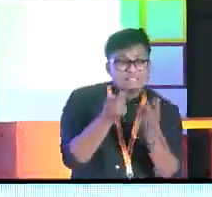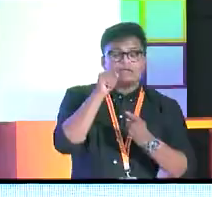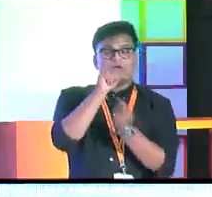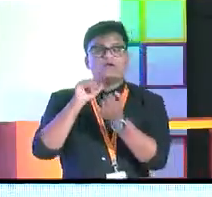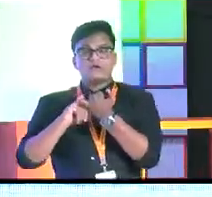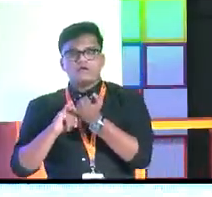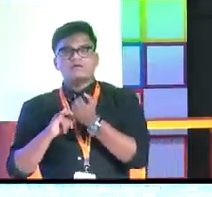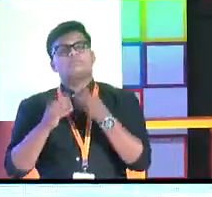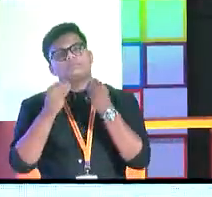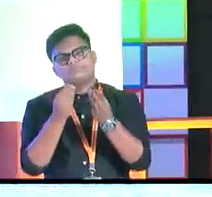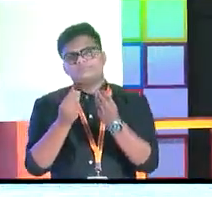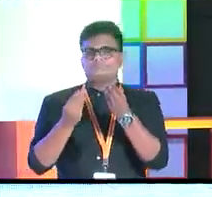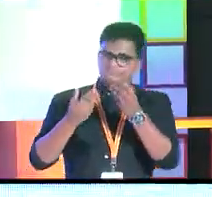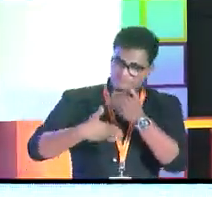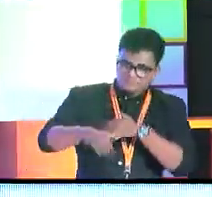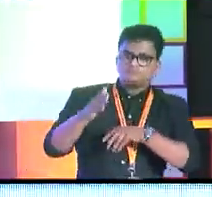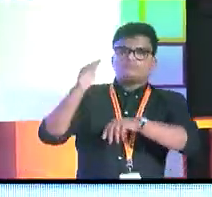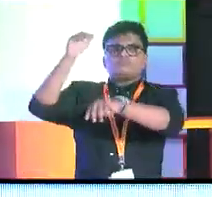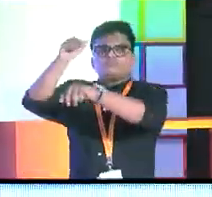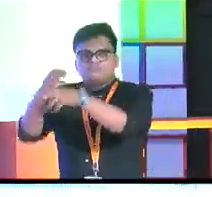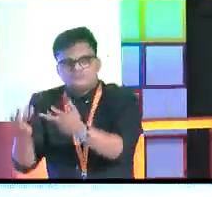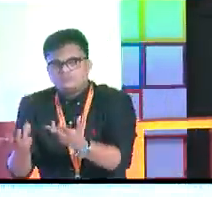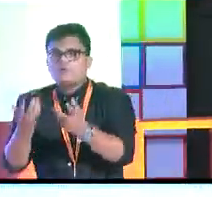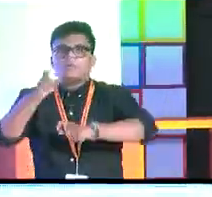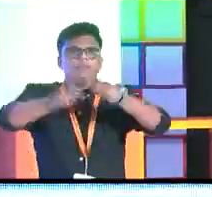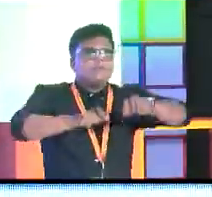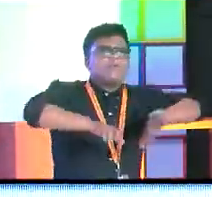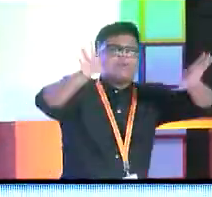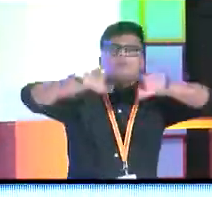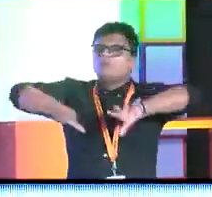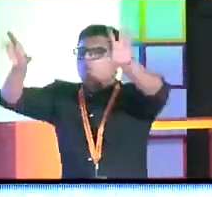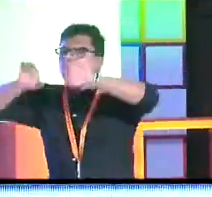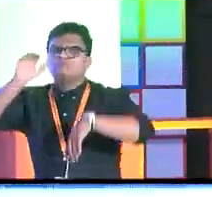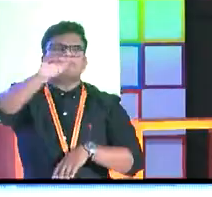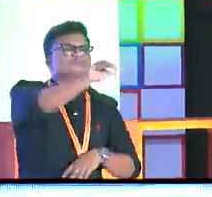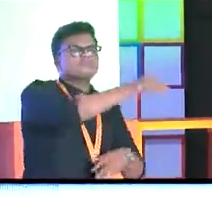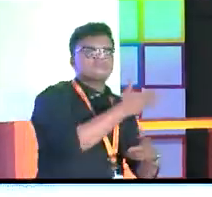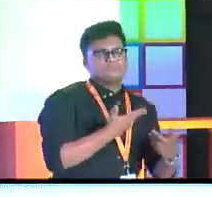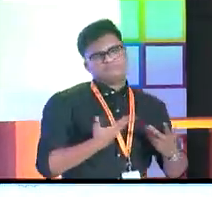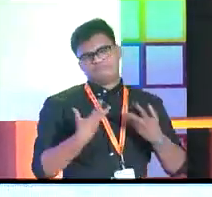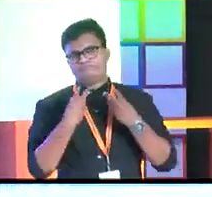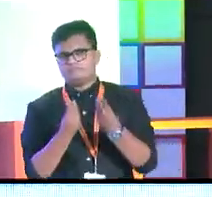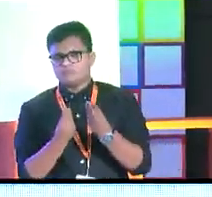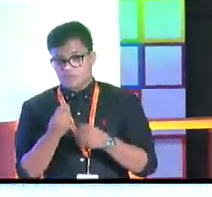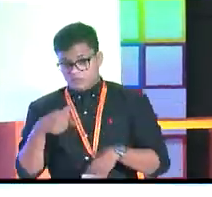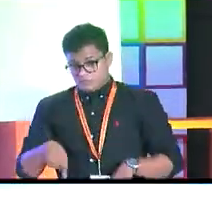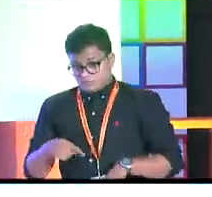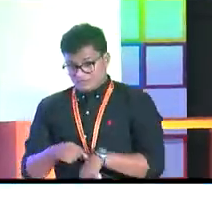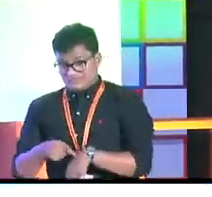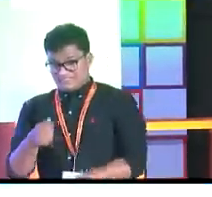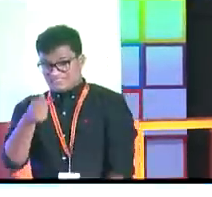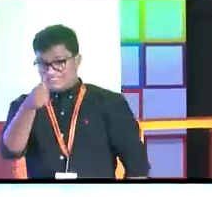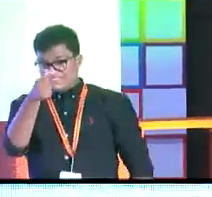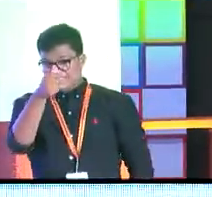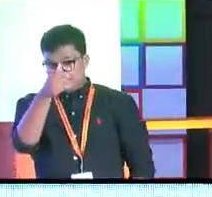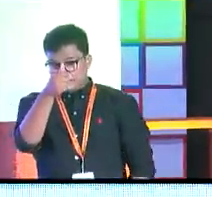of us need to play a role in reaching out to as large number of people as possible. Is saal 6 log choose kiye